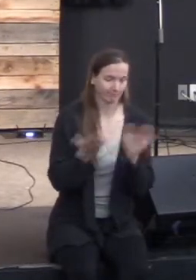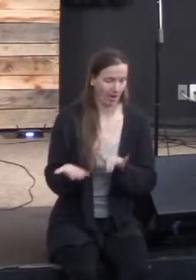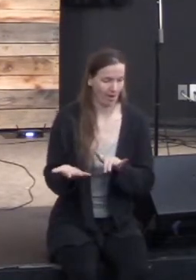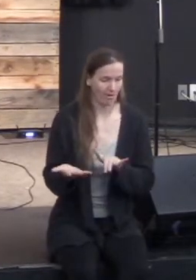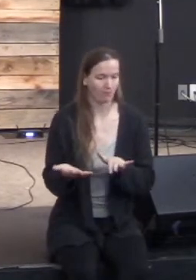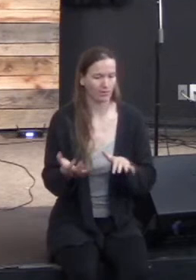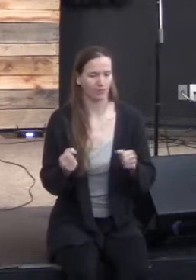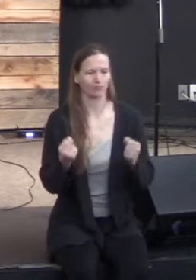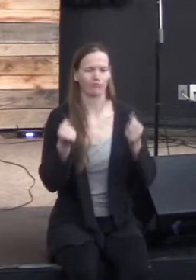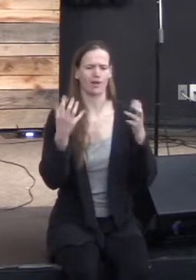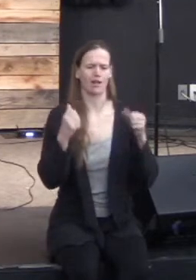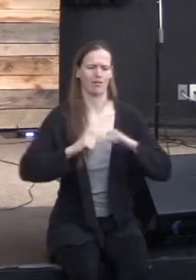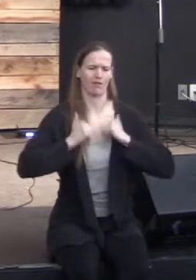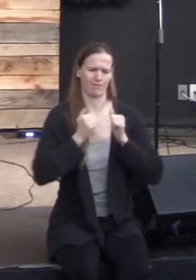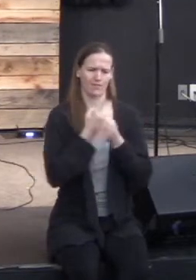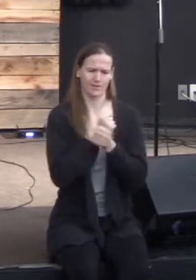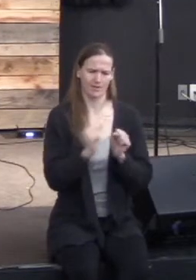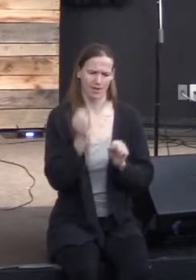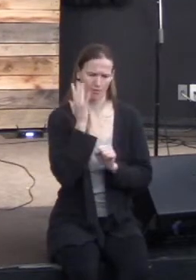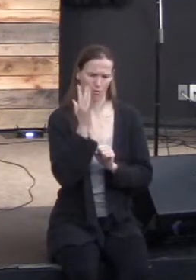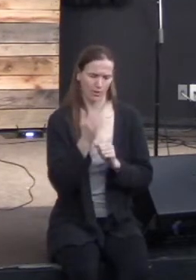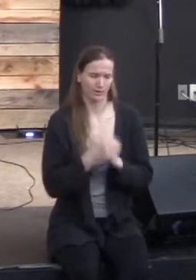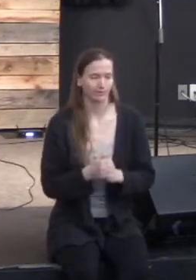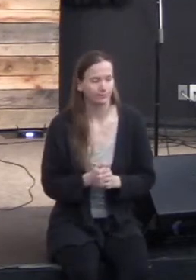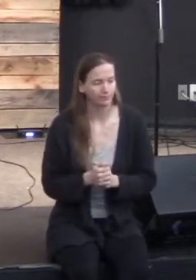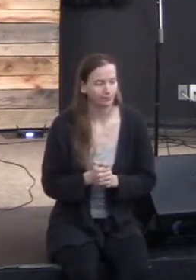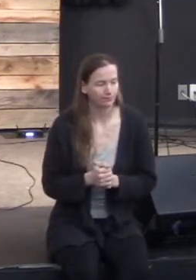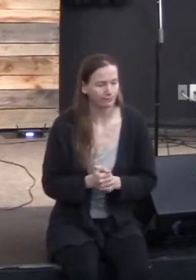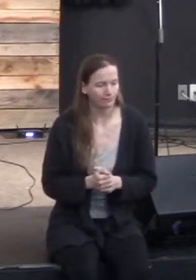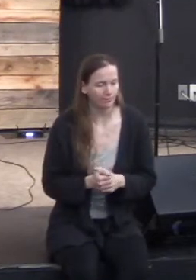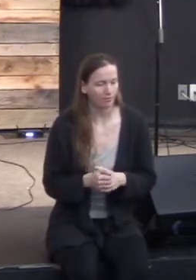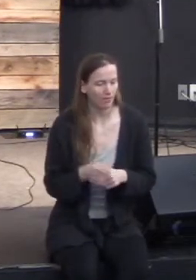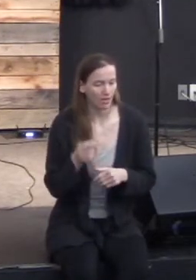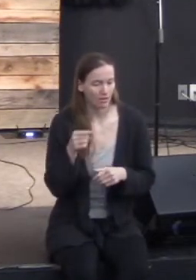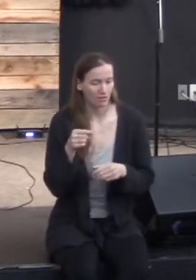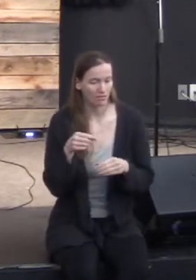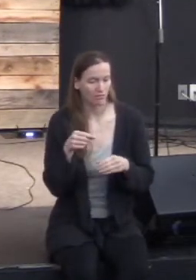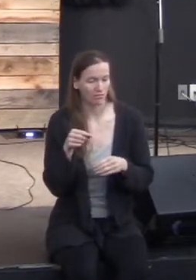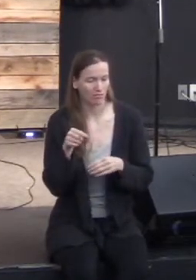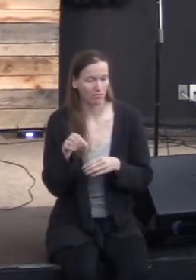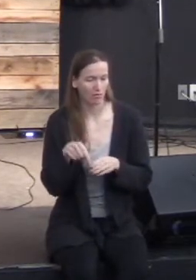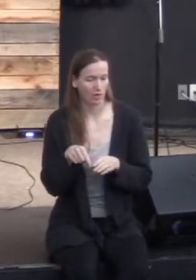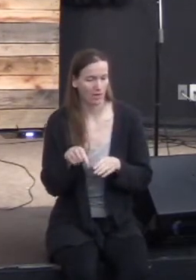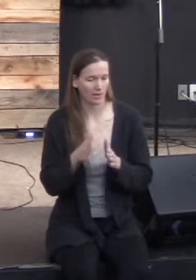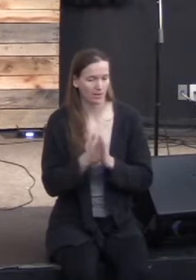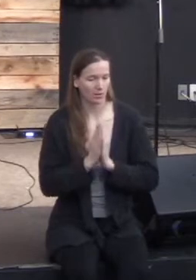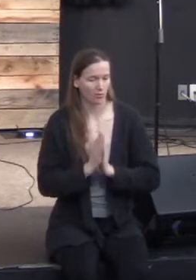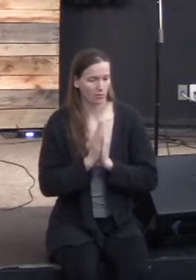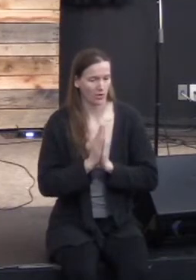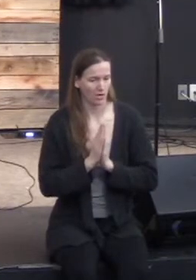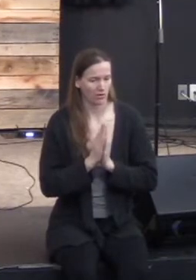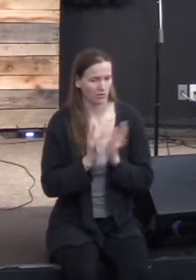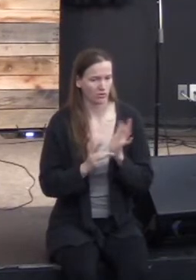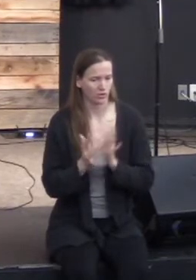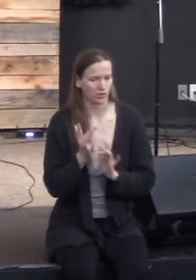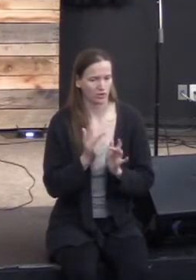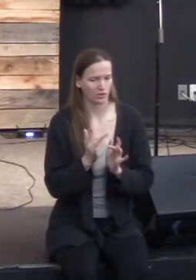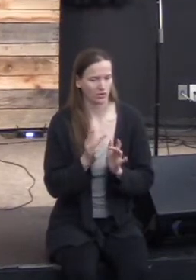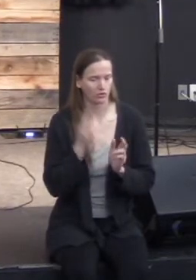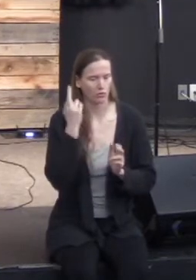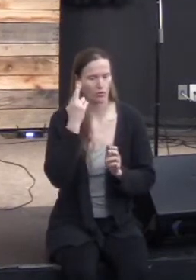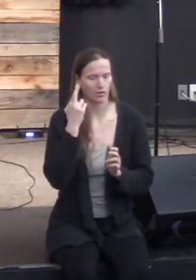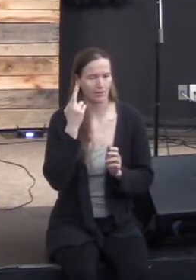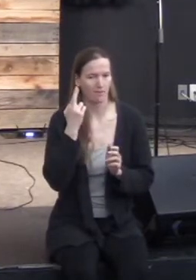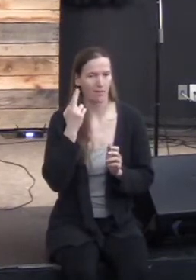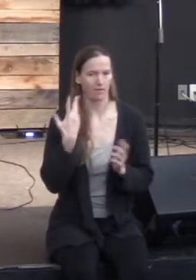And during this prayer, it got real for God, well, Jesus, and he was like, man, I'm really about to die right now.